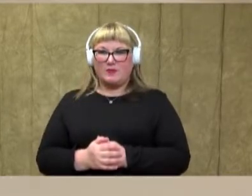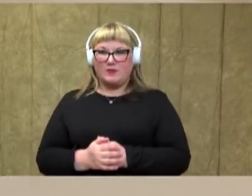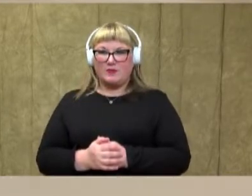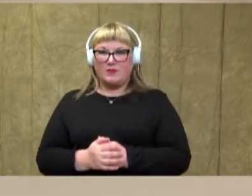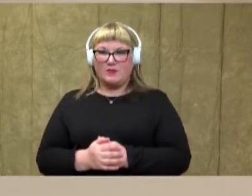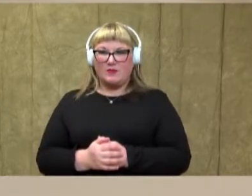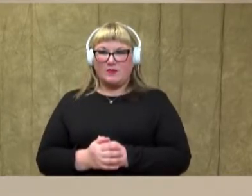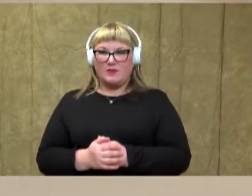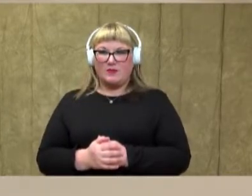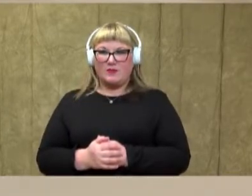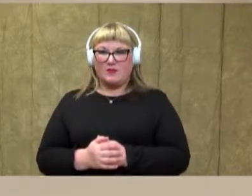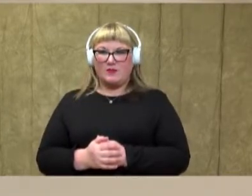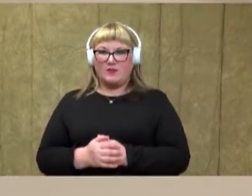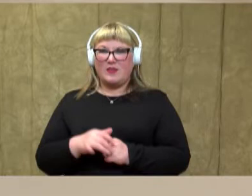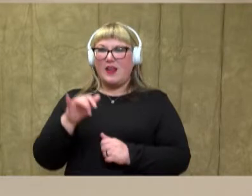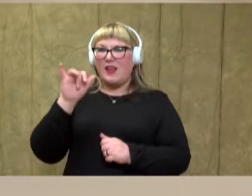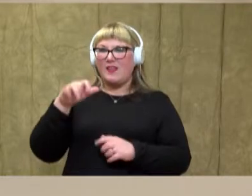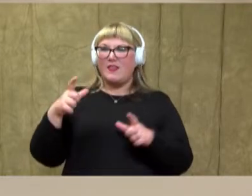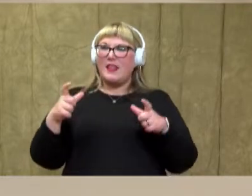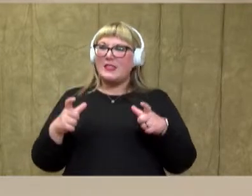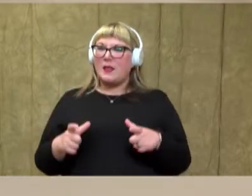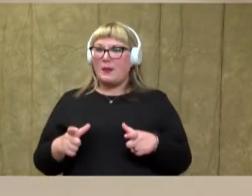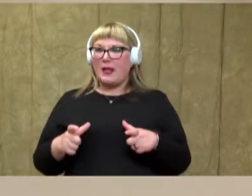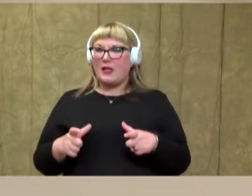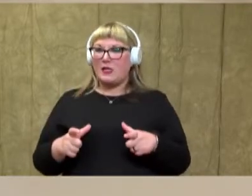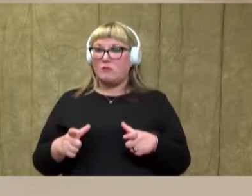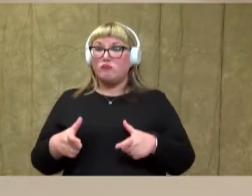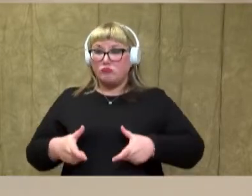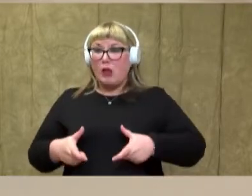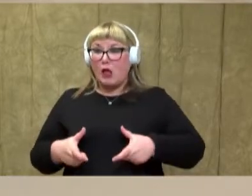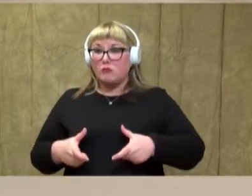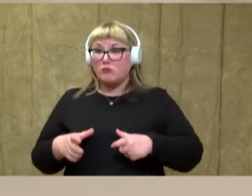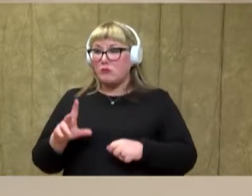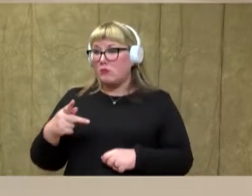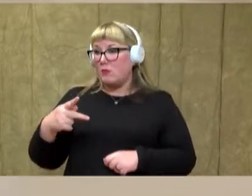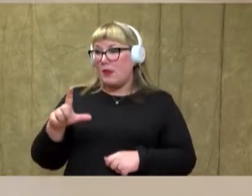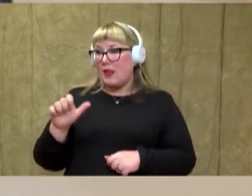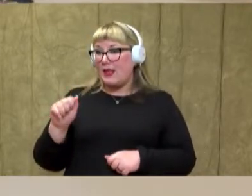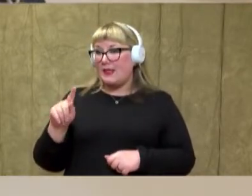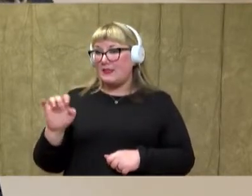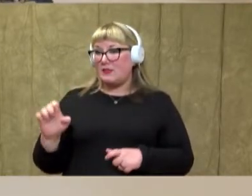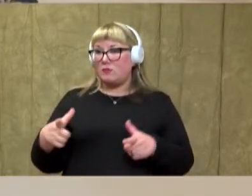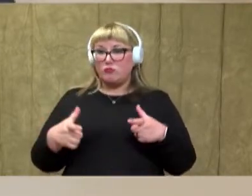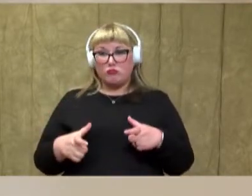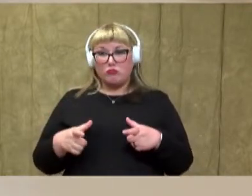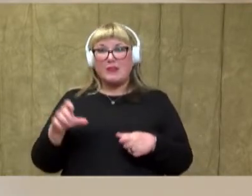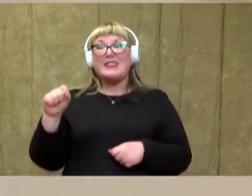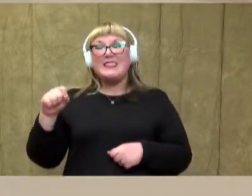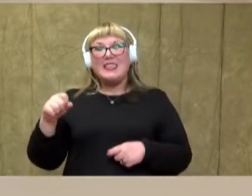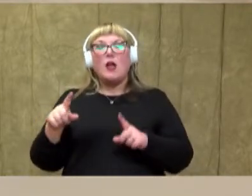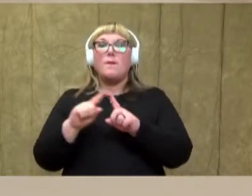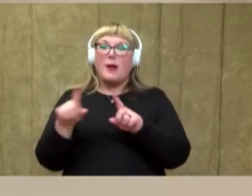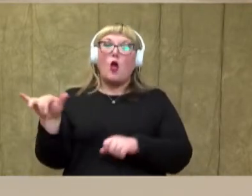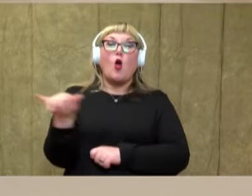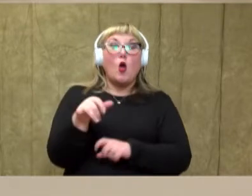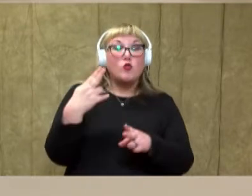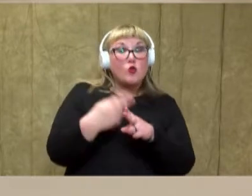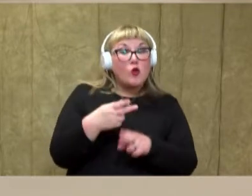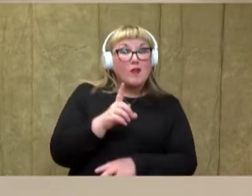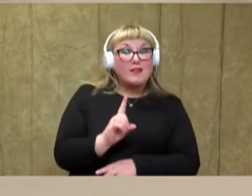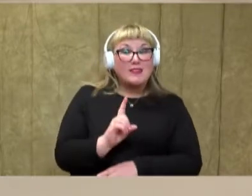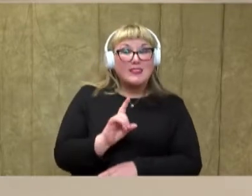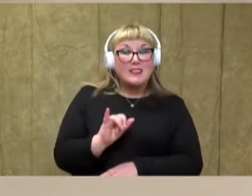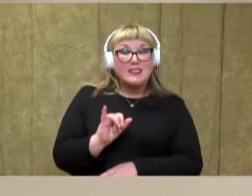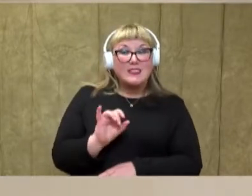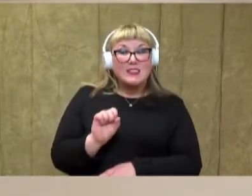Some of you are thinking, oh, that's a plate, Ms. Thompson. Yes, we know it as a plate, but we're going to call it a dish. Everyone